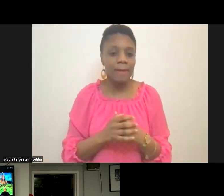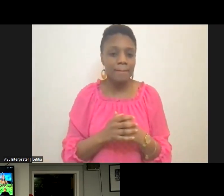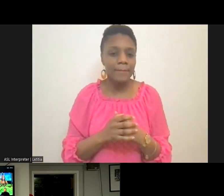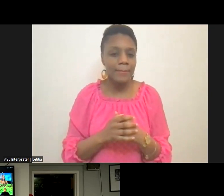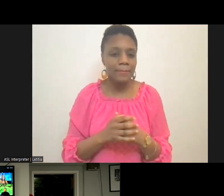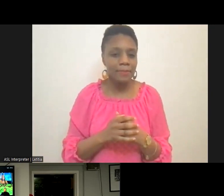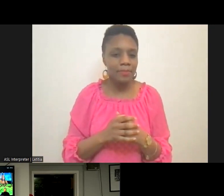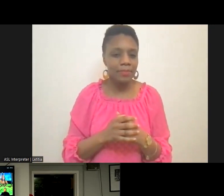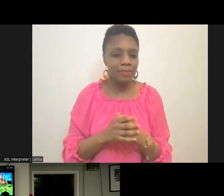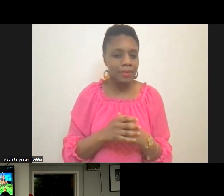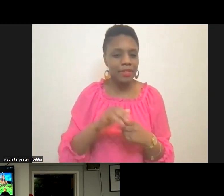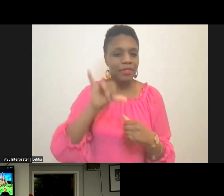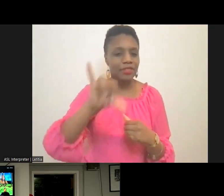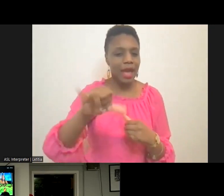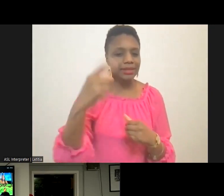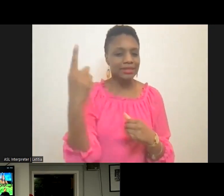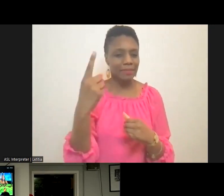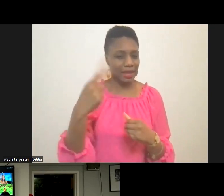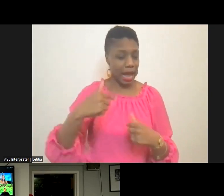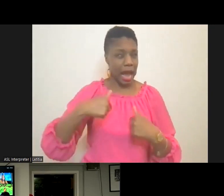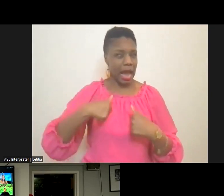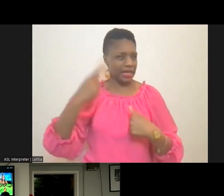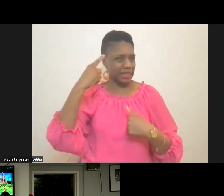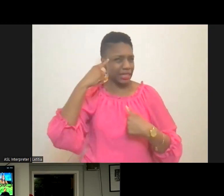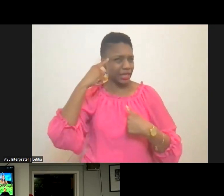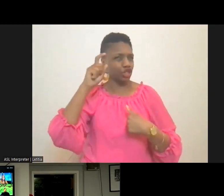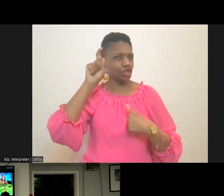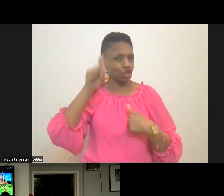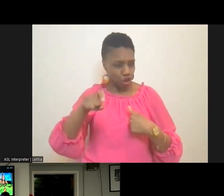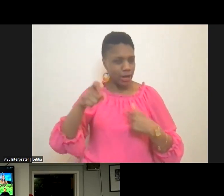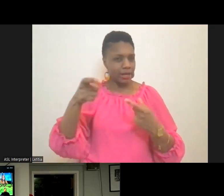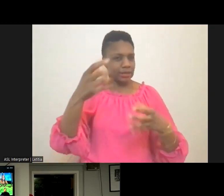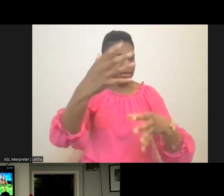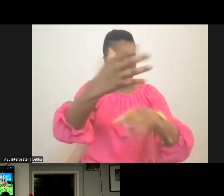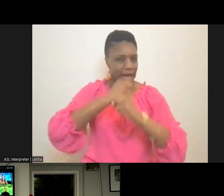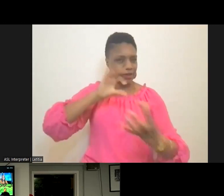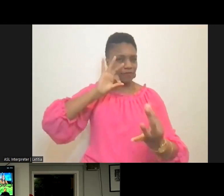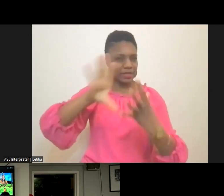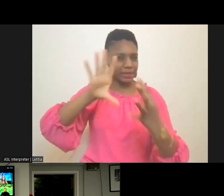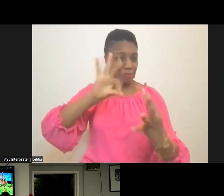that's something that should happen at least annually. Sure.